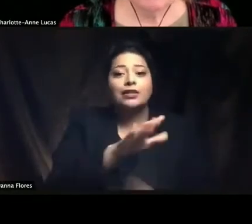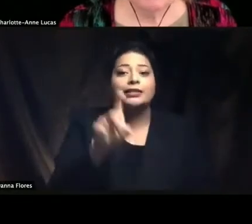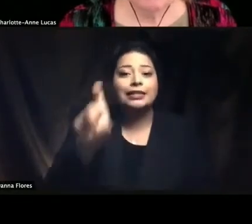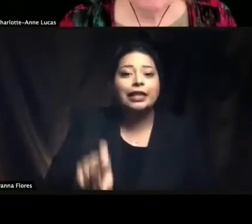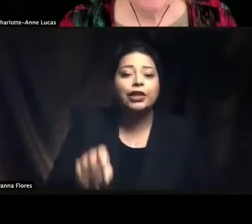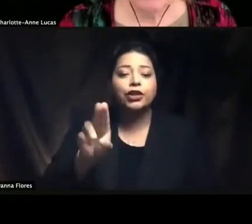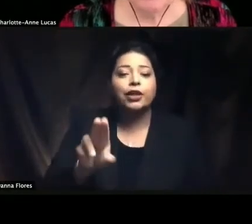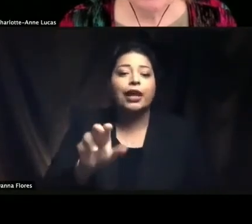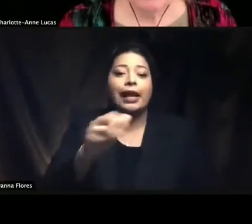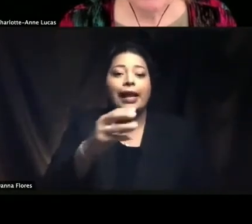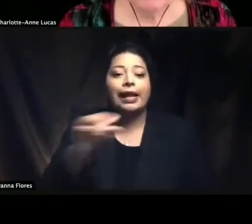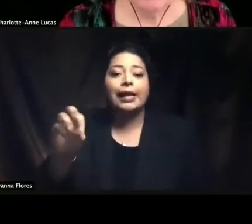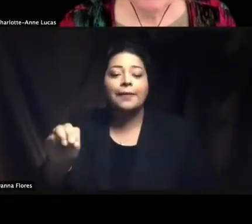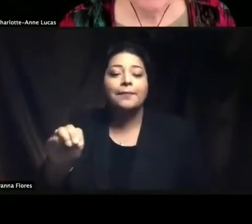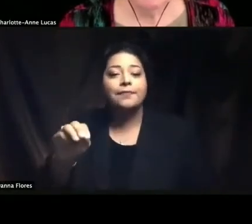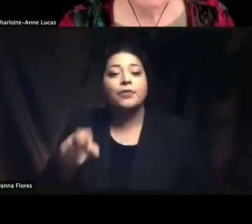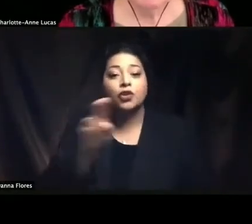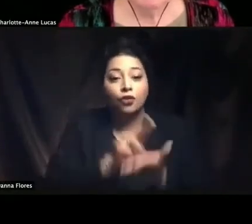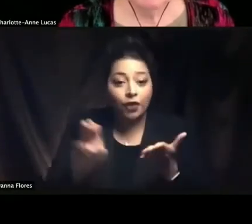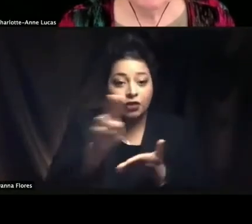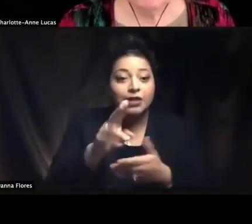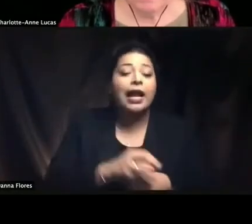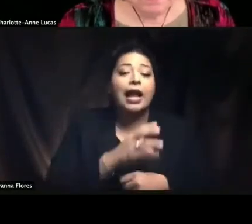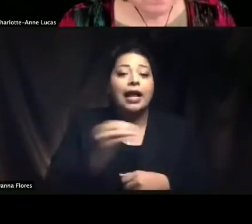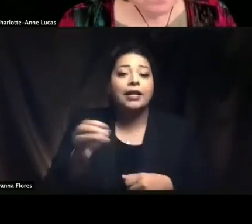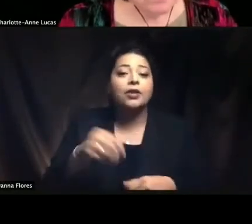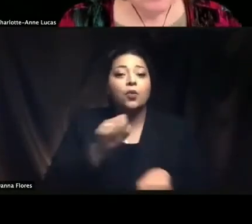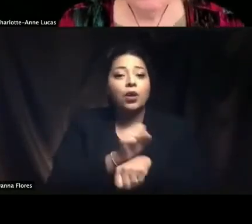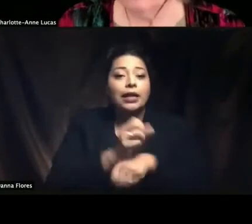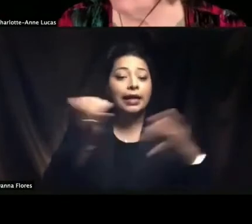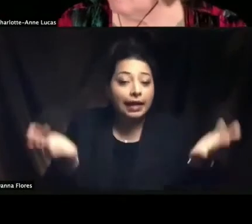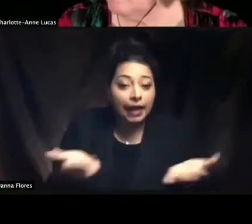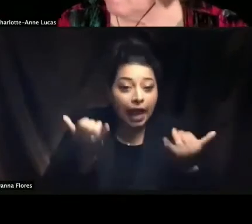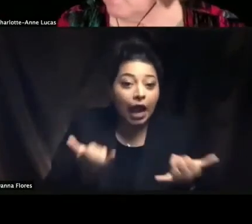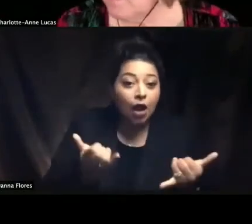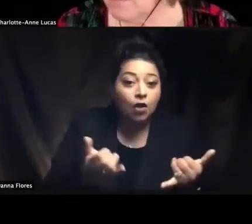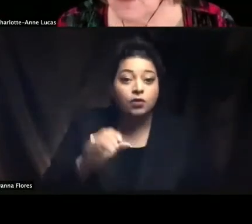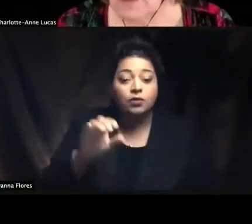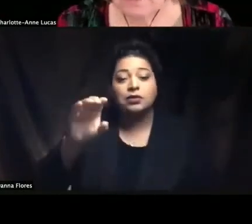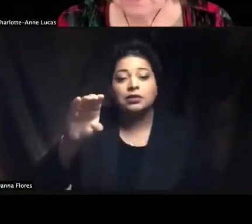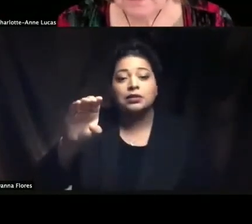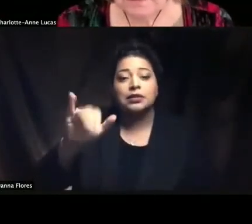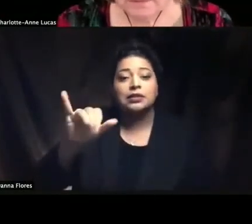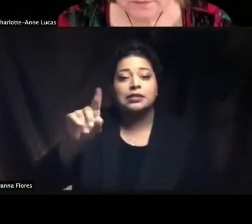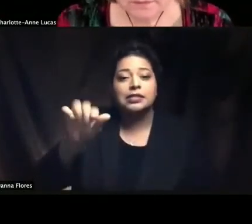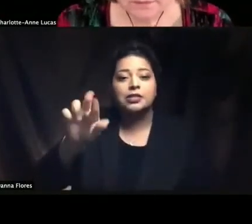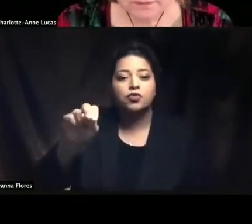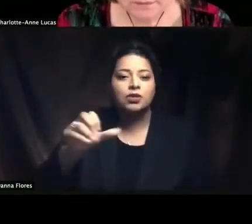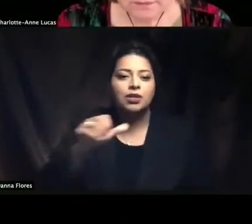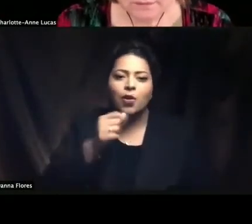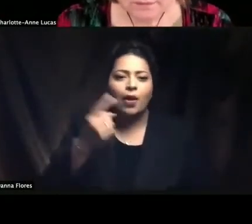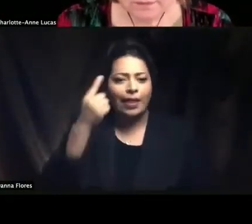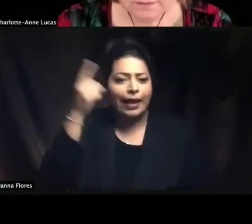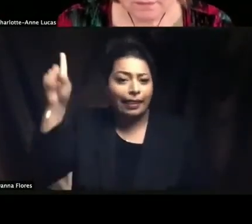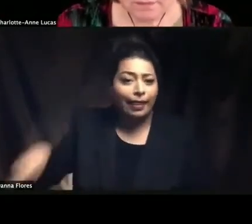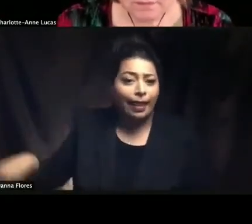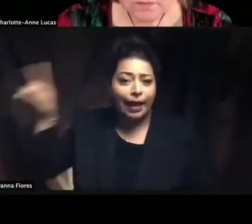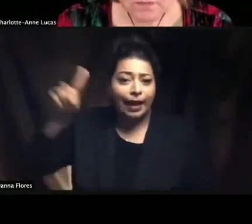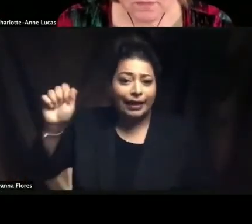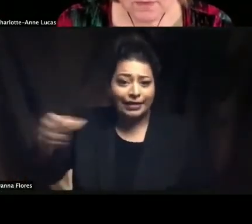with working with groundbreaking initiatives that we're working on right now through Henry Cisneros. I don't think any of the candidates can say that. I